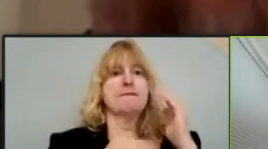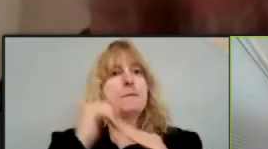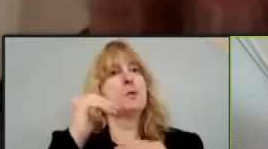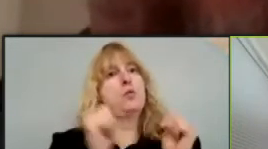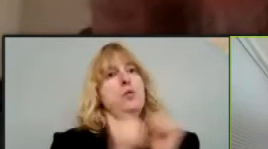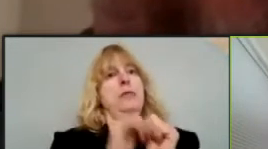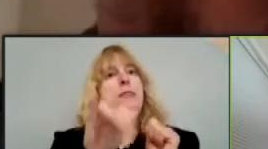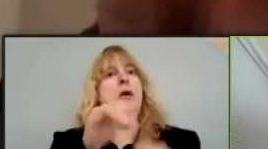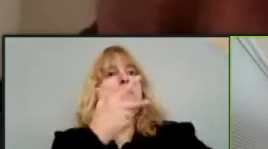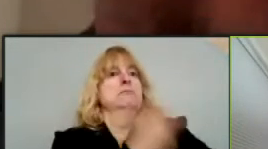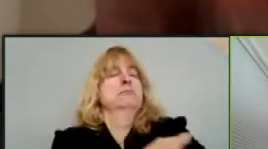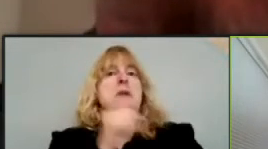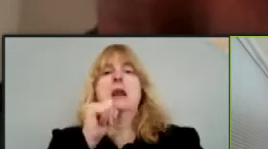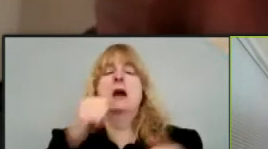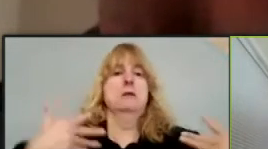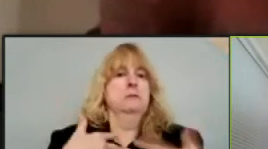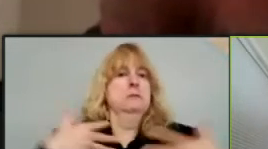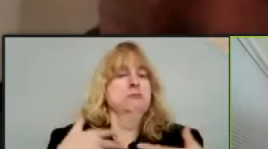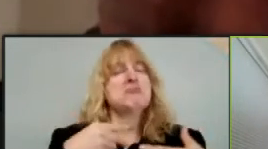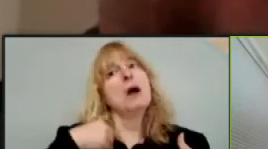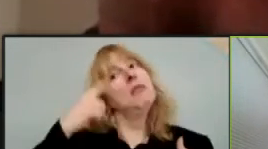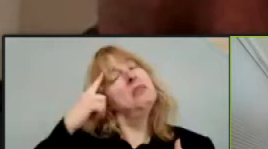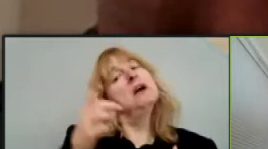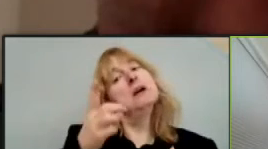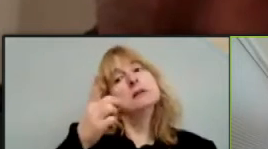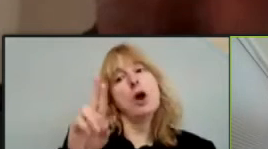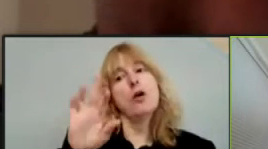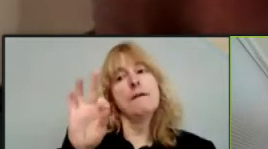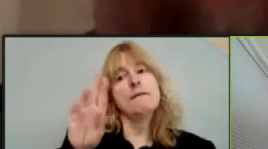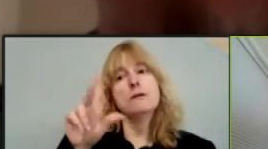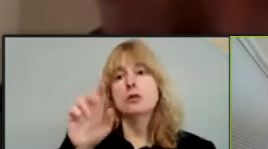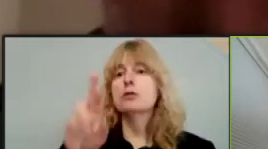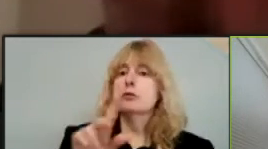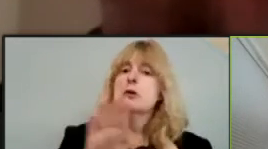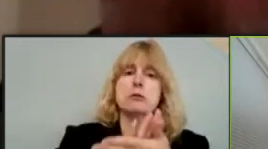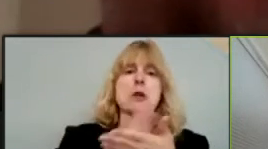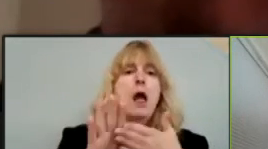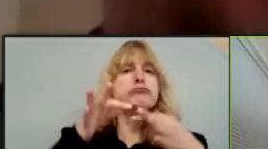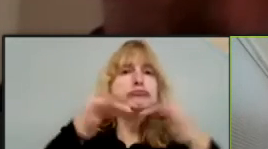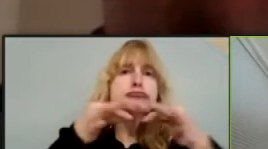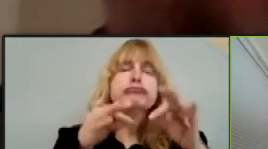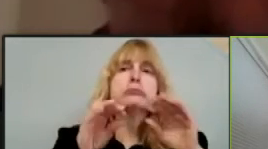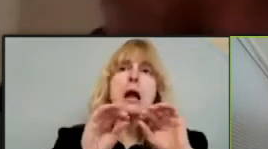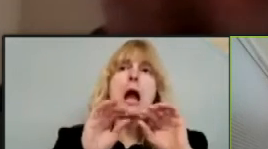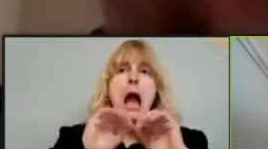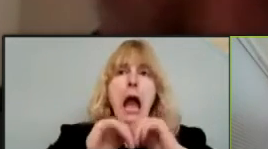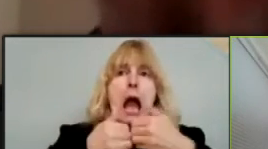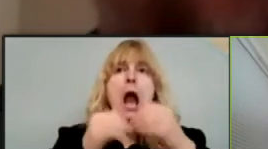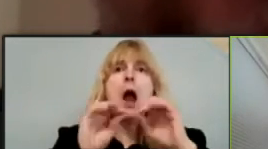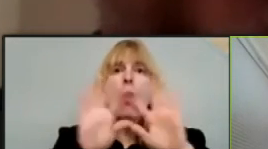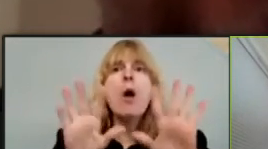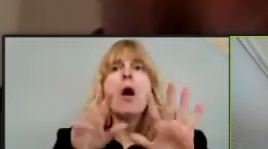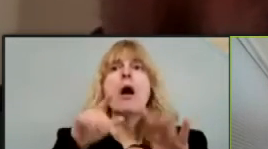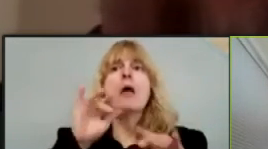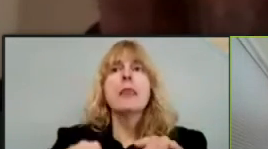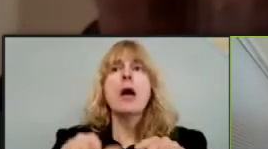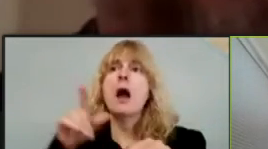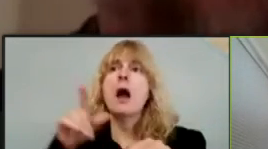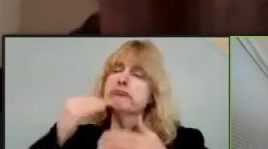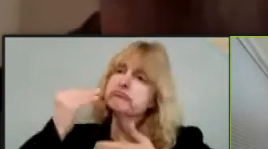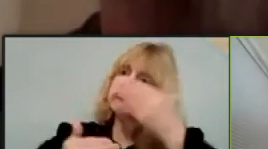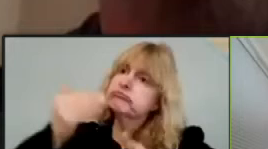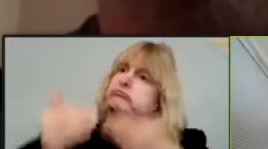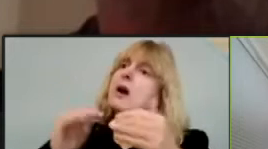nice job talking about the process to license that vaccine. And it's important to understand that no steps